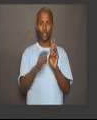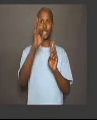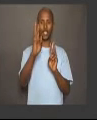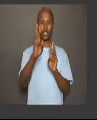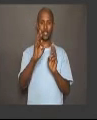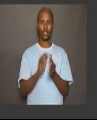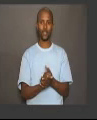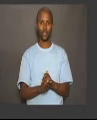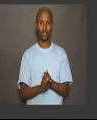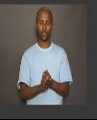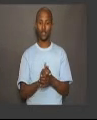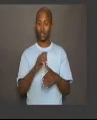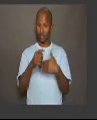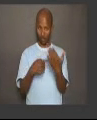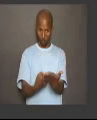over 6.